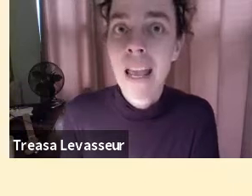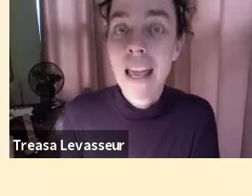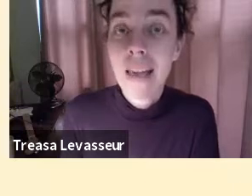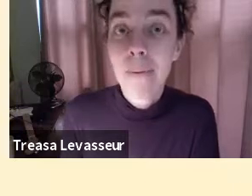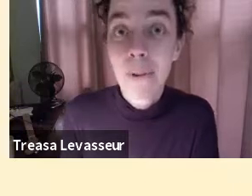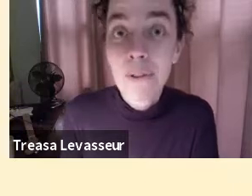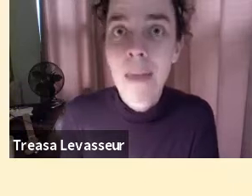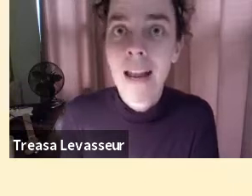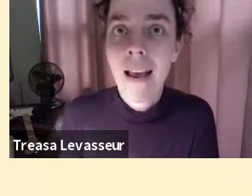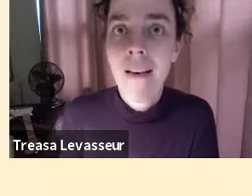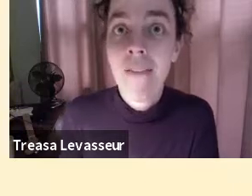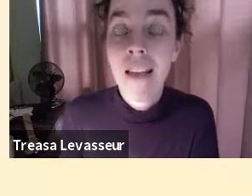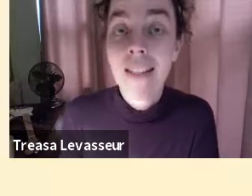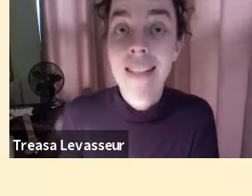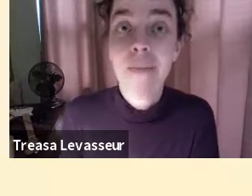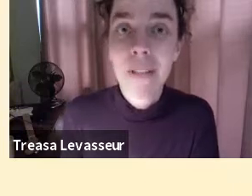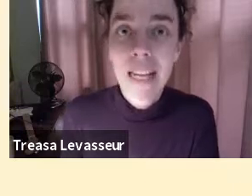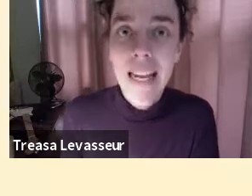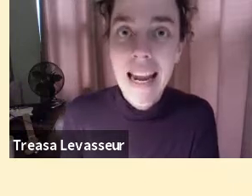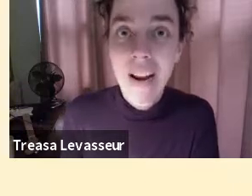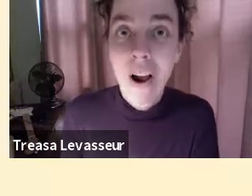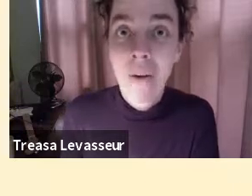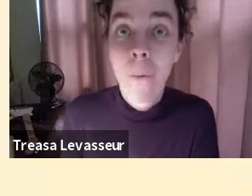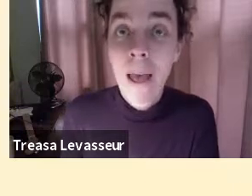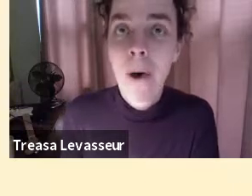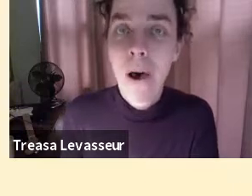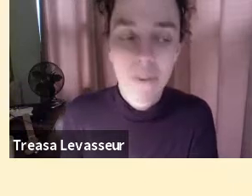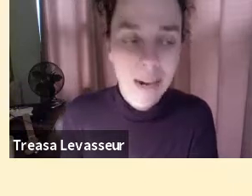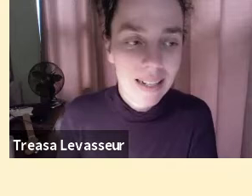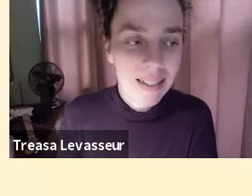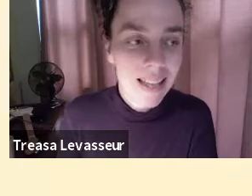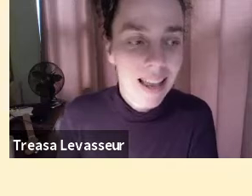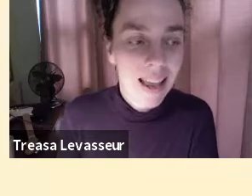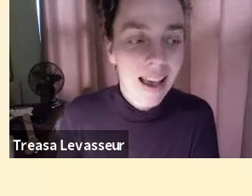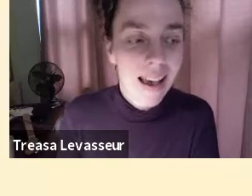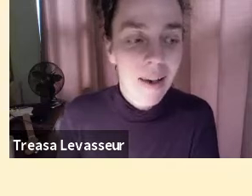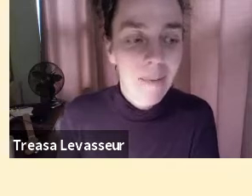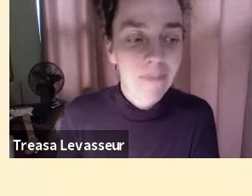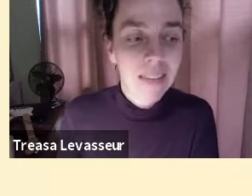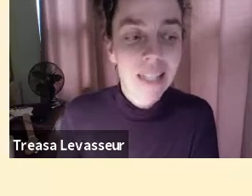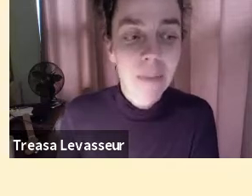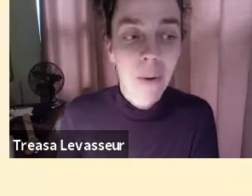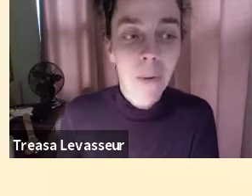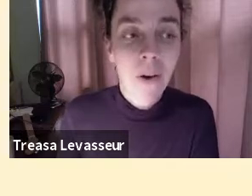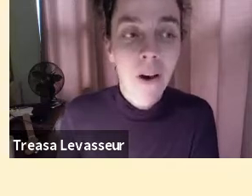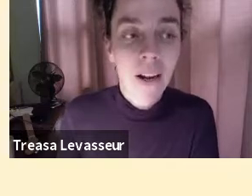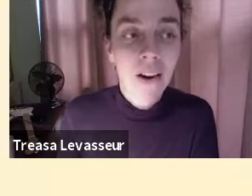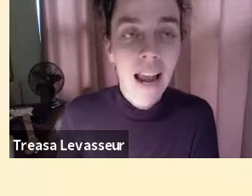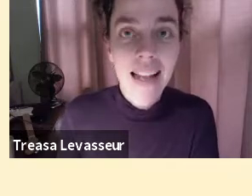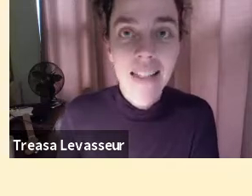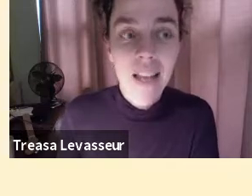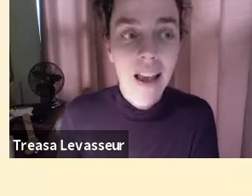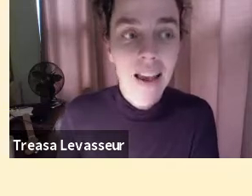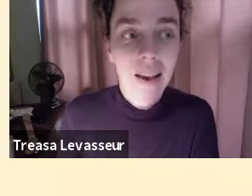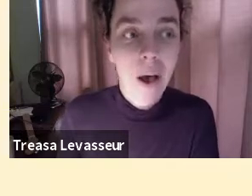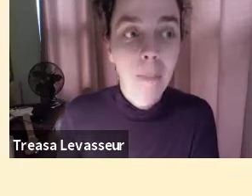own improvement of accessibility in our web offerings. It's been a real honor